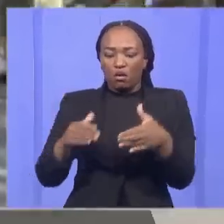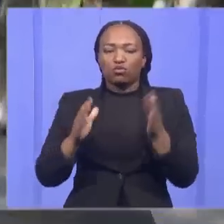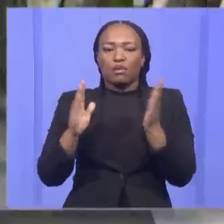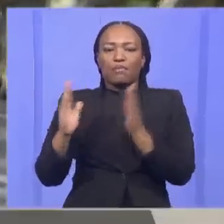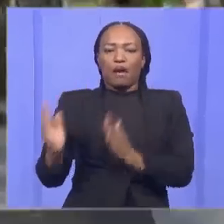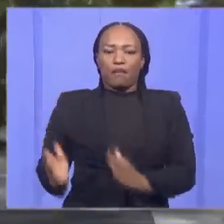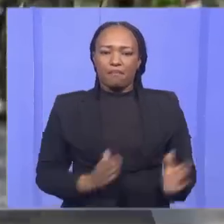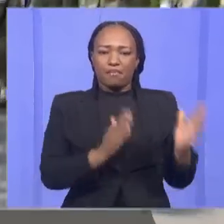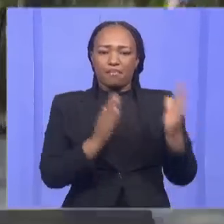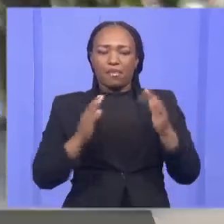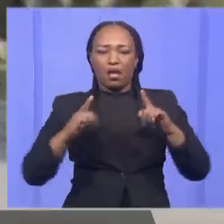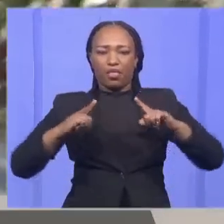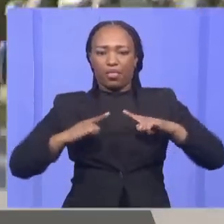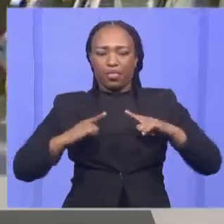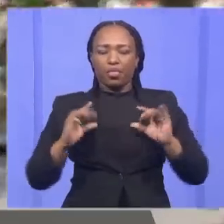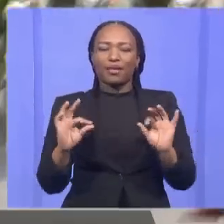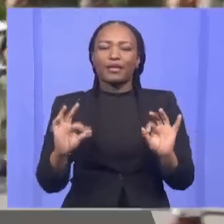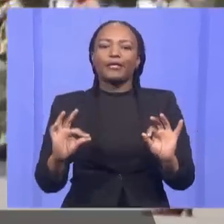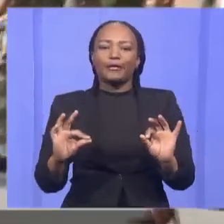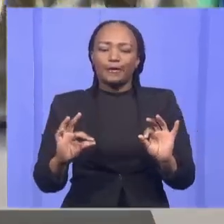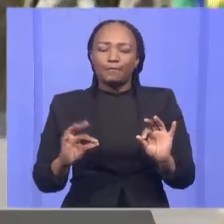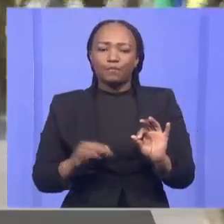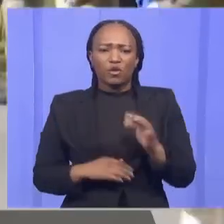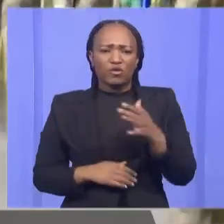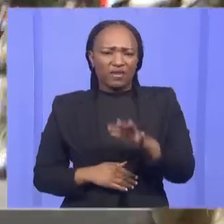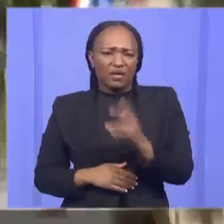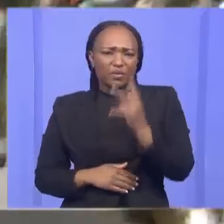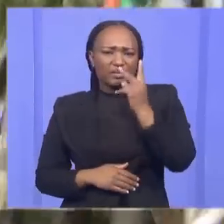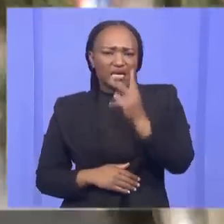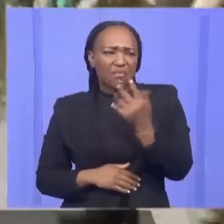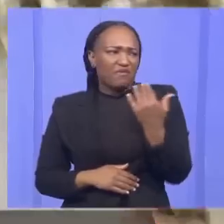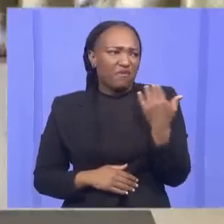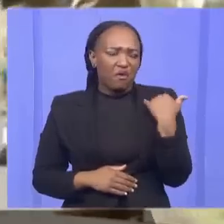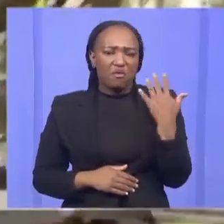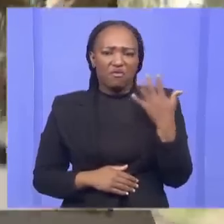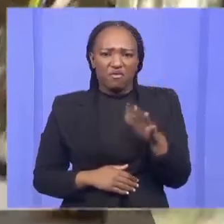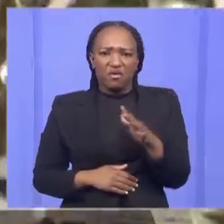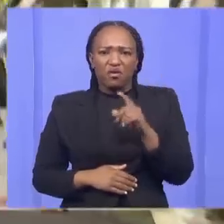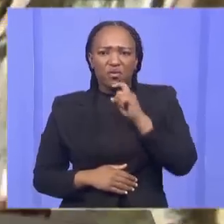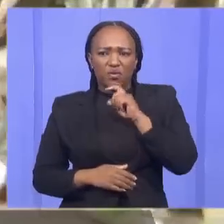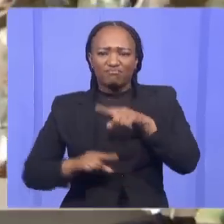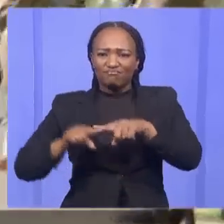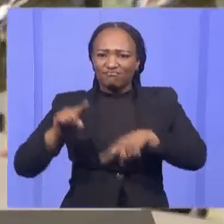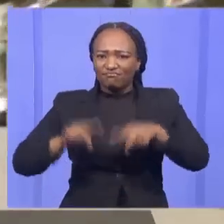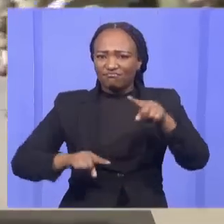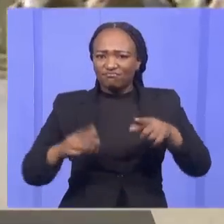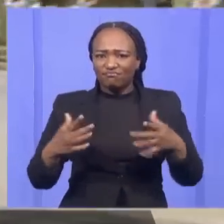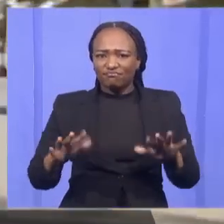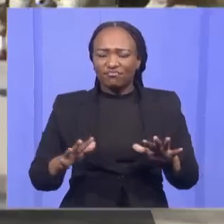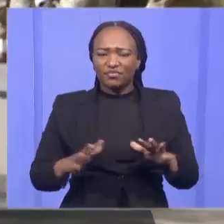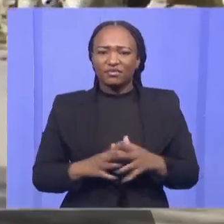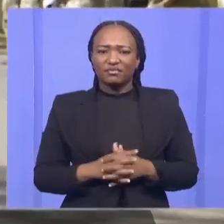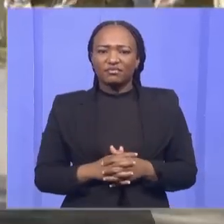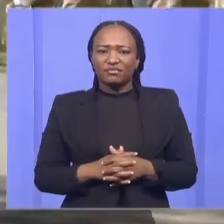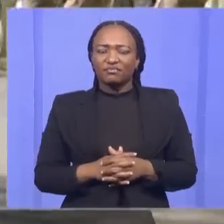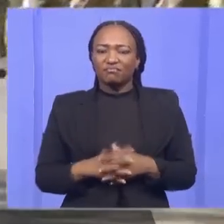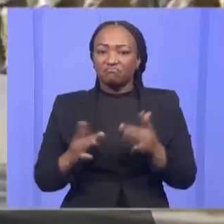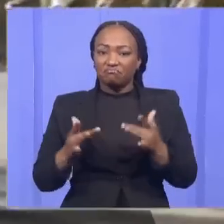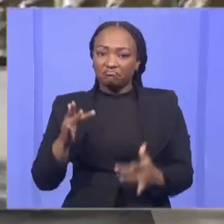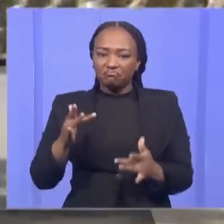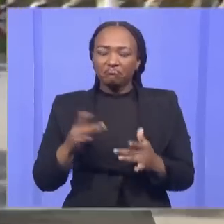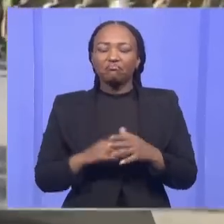saw earlier on we deployed different capabilities and elements. Firstly, on the ground we had gun